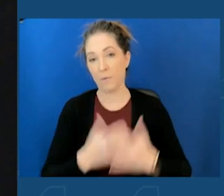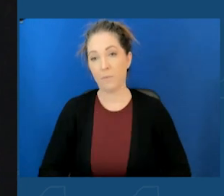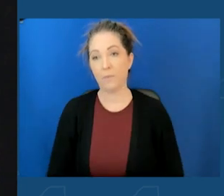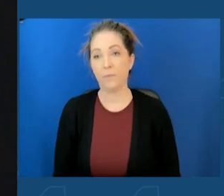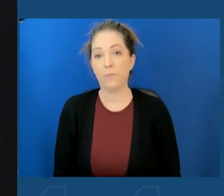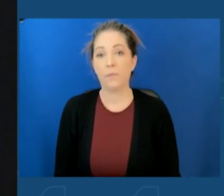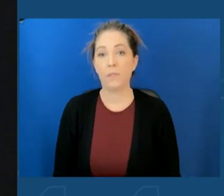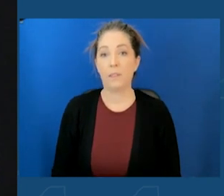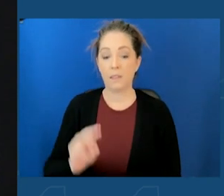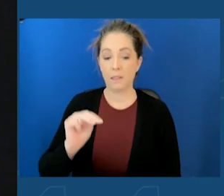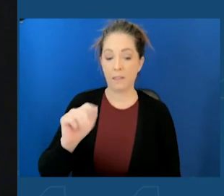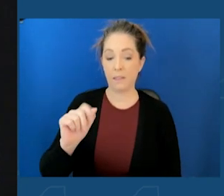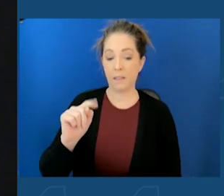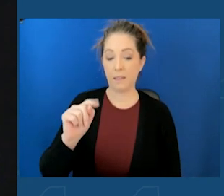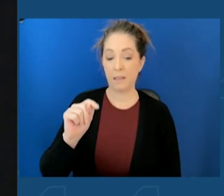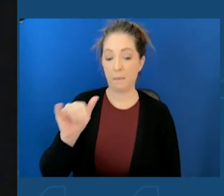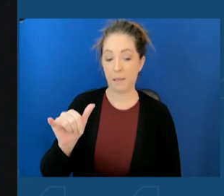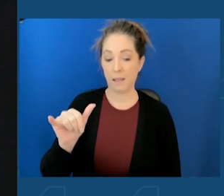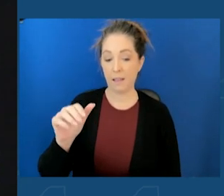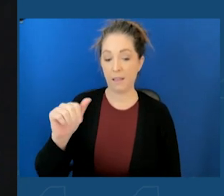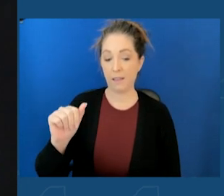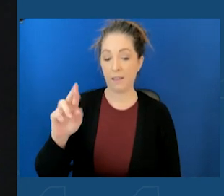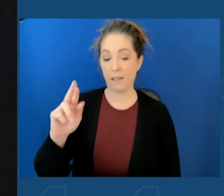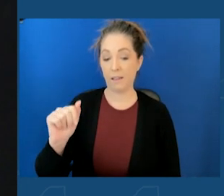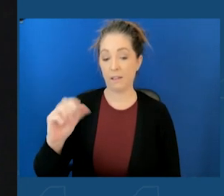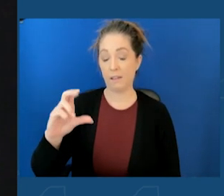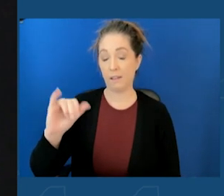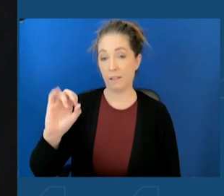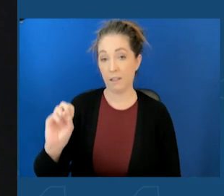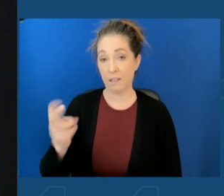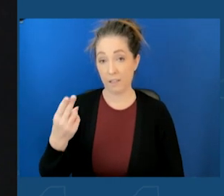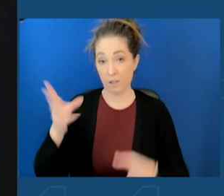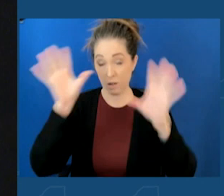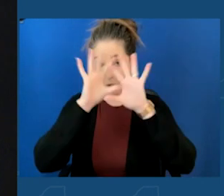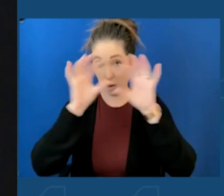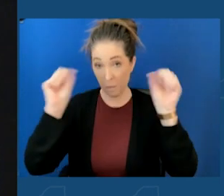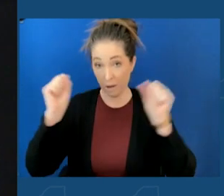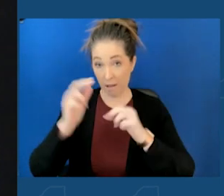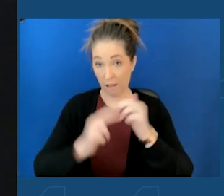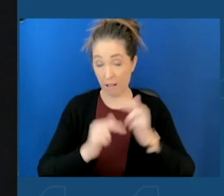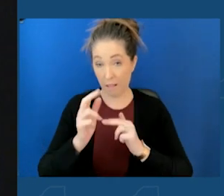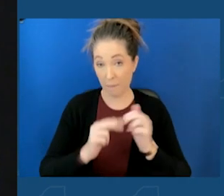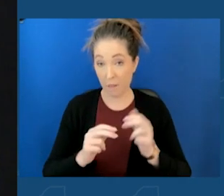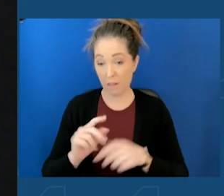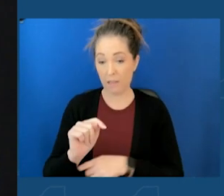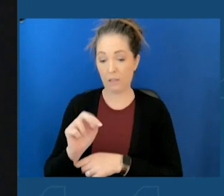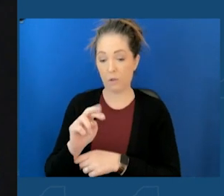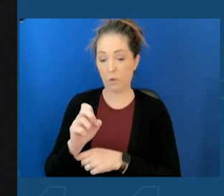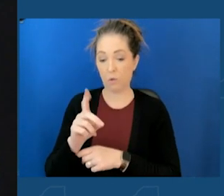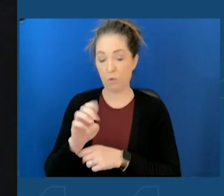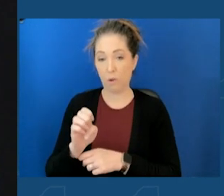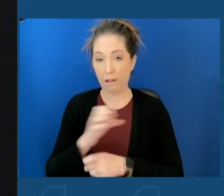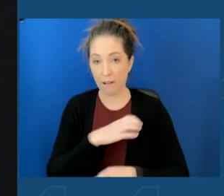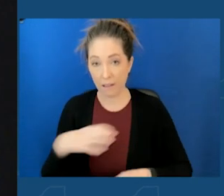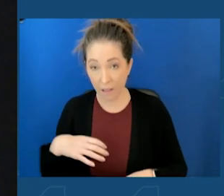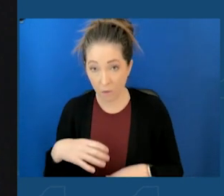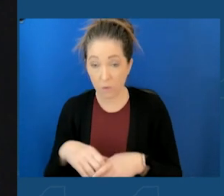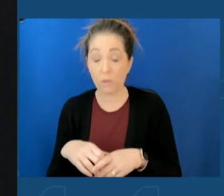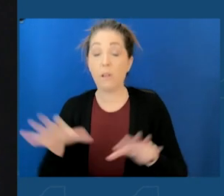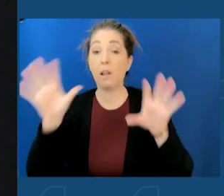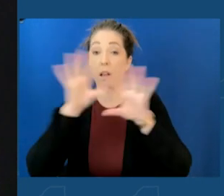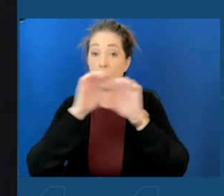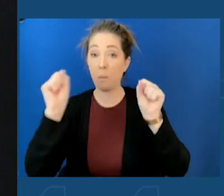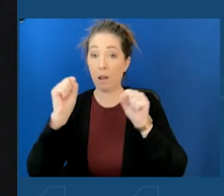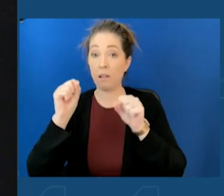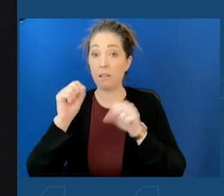Maddie Arasich, the President of the Building and Construction Trades Council of Nassau and Suffolk Counties, and also President of the National Offshore Wind